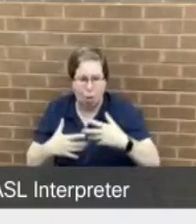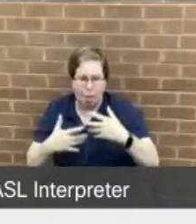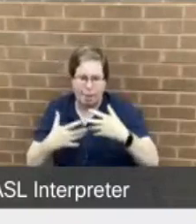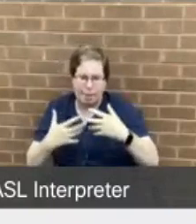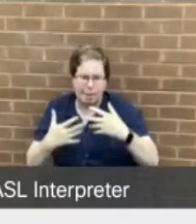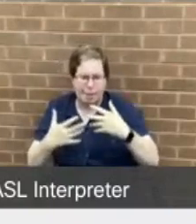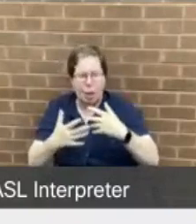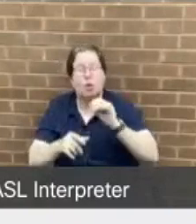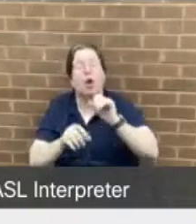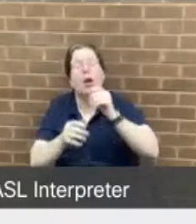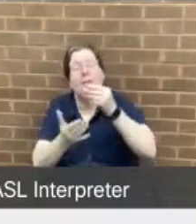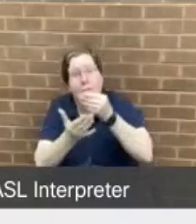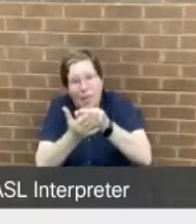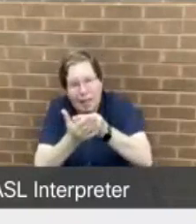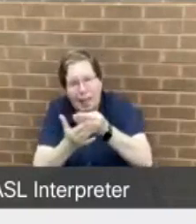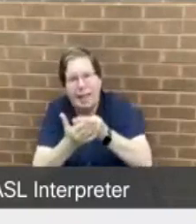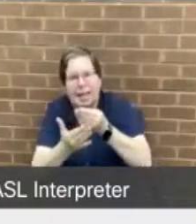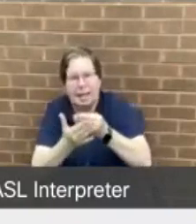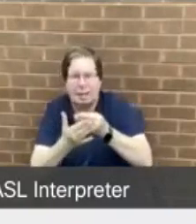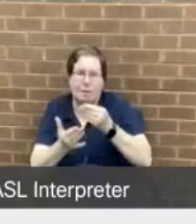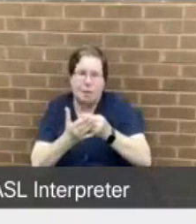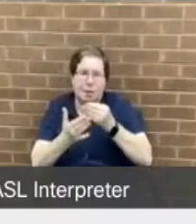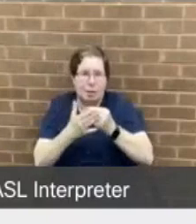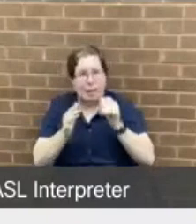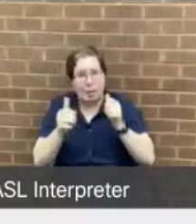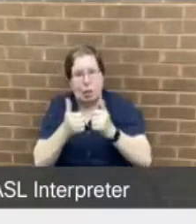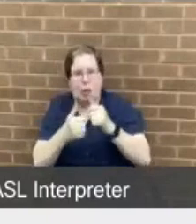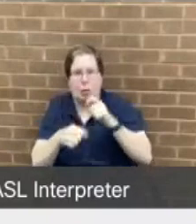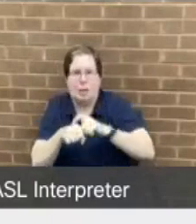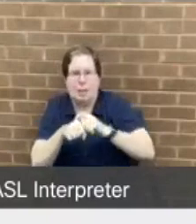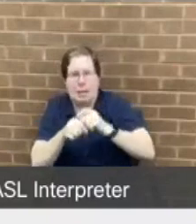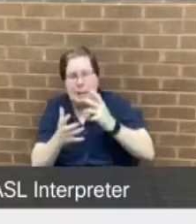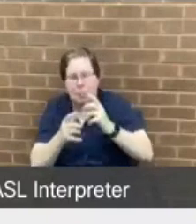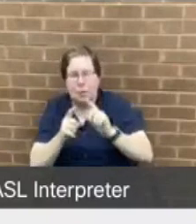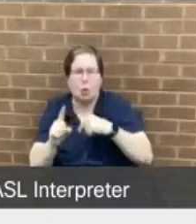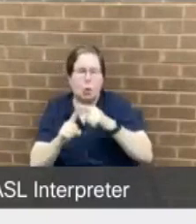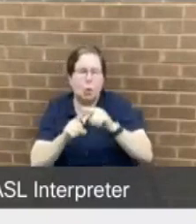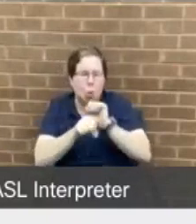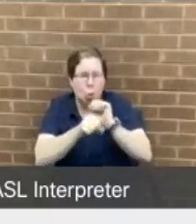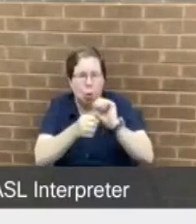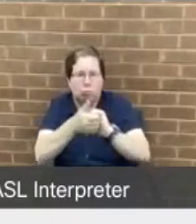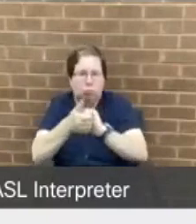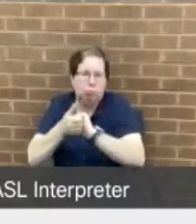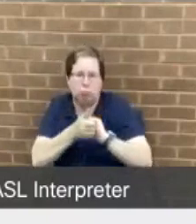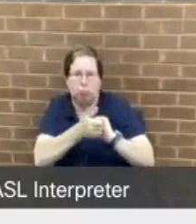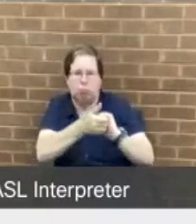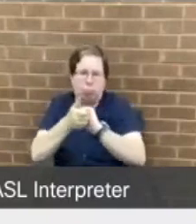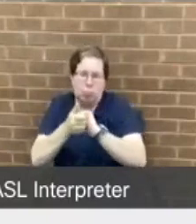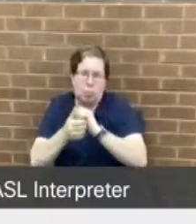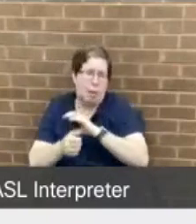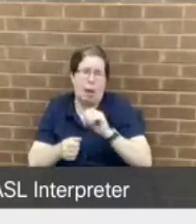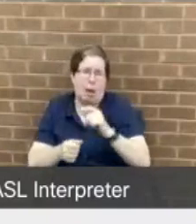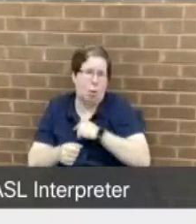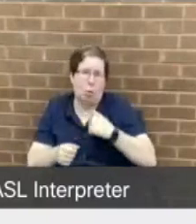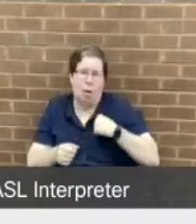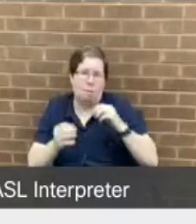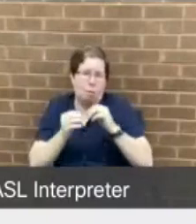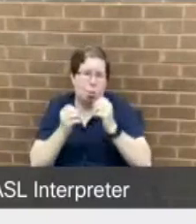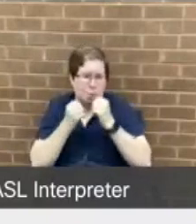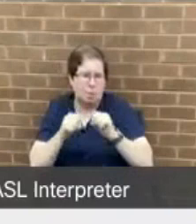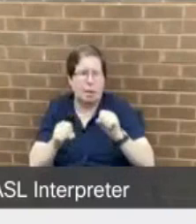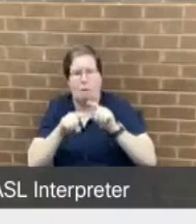fiscally challenging times, SHA will continue to work collaboratively with our stakeholders and maintain a safer and more